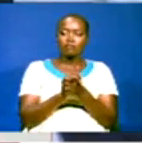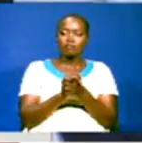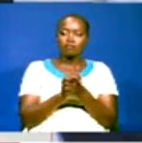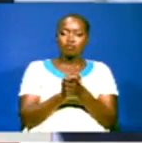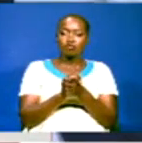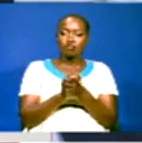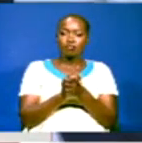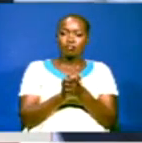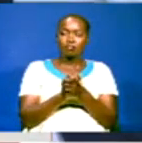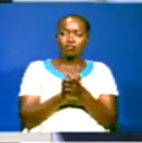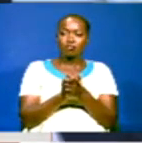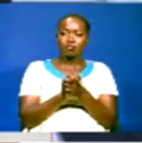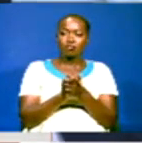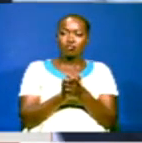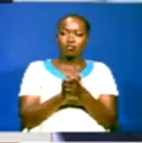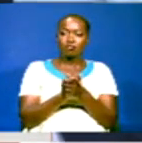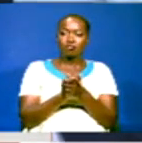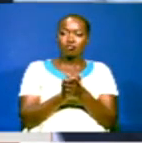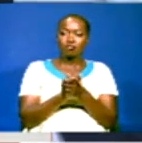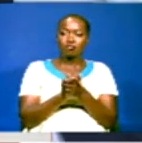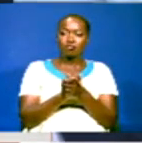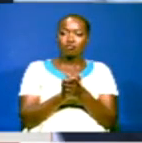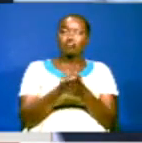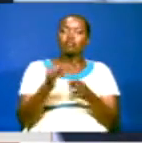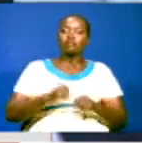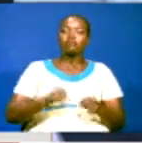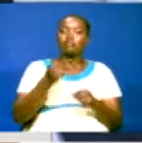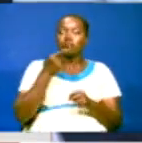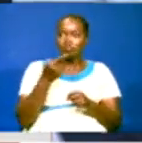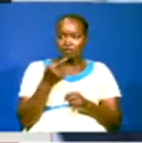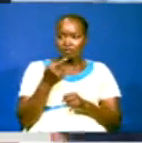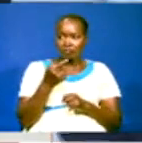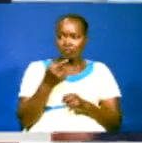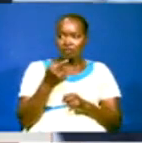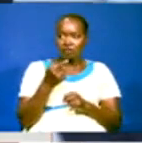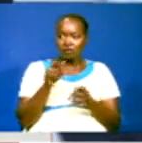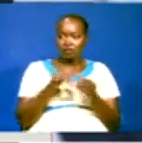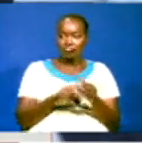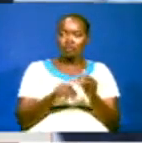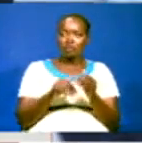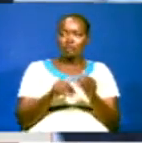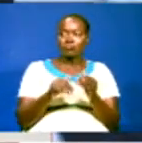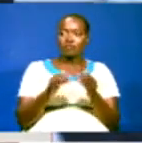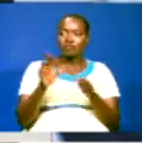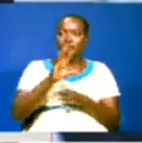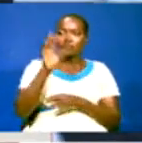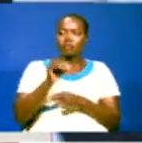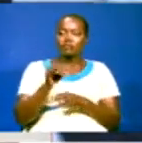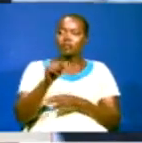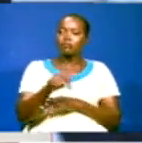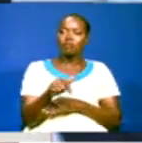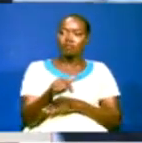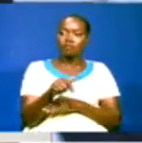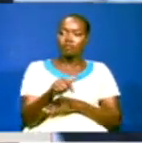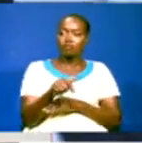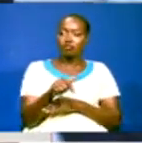what Chair said and honorable members that he did, even as you pursue to table the budget today